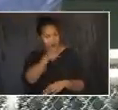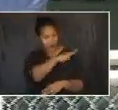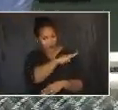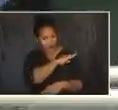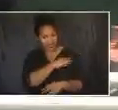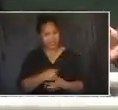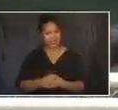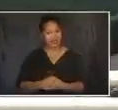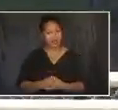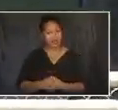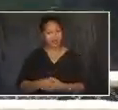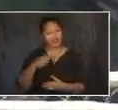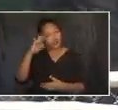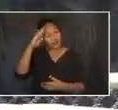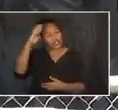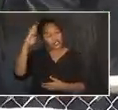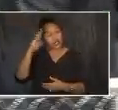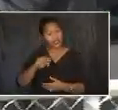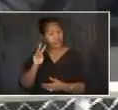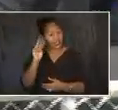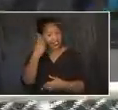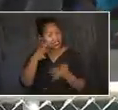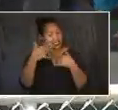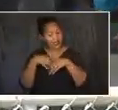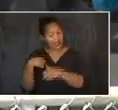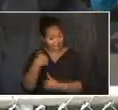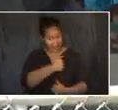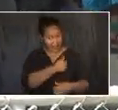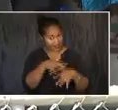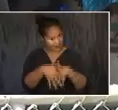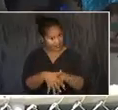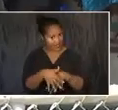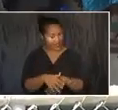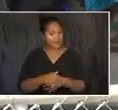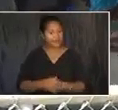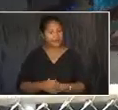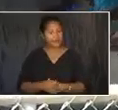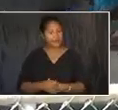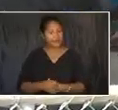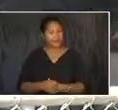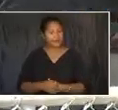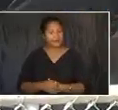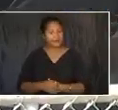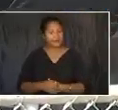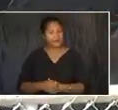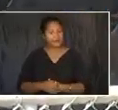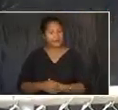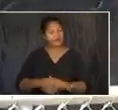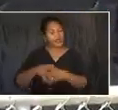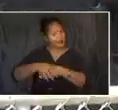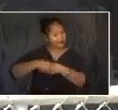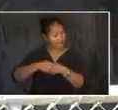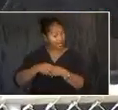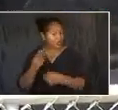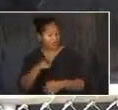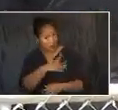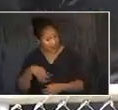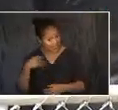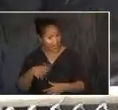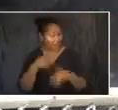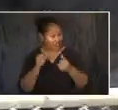ramai salut tekira na leoni katulu ni mati balu wa tala kina bira na leoni katulu ni mati balu na lulu teltunga wan Minister ni